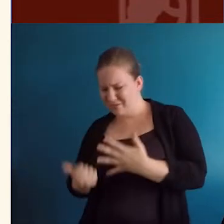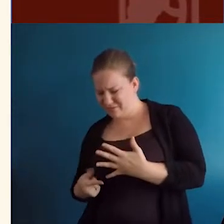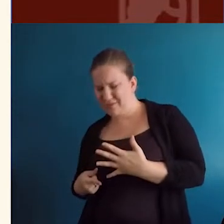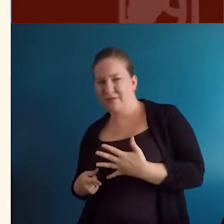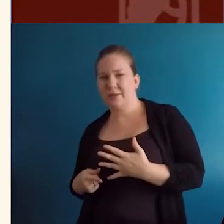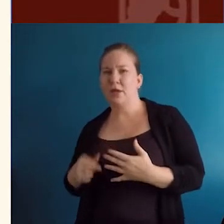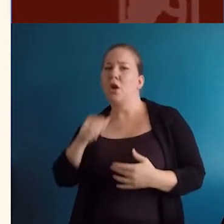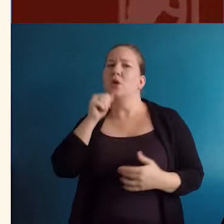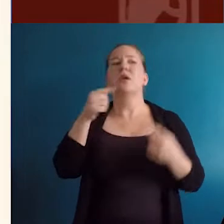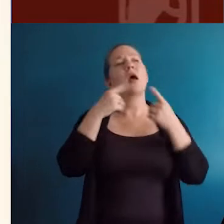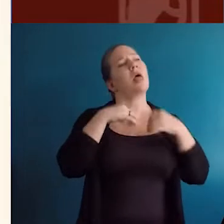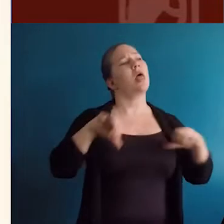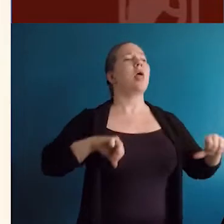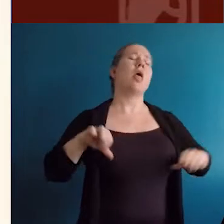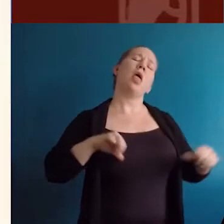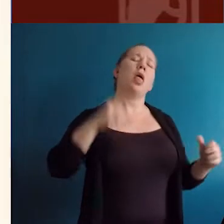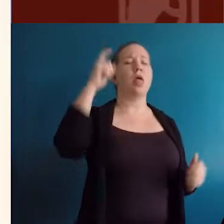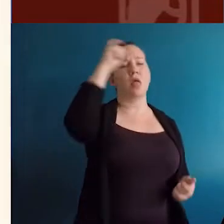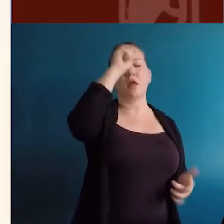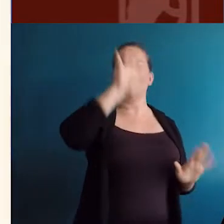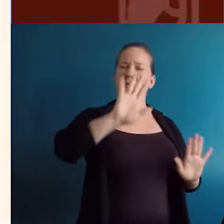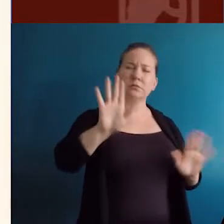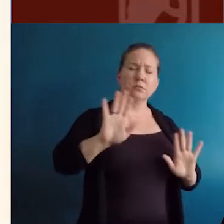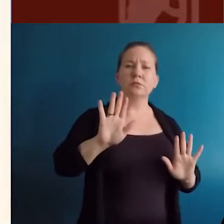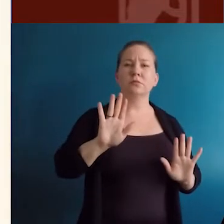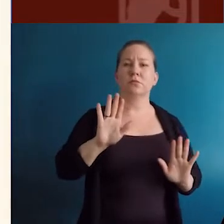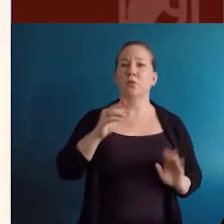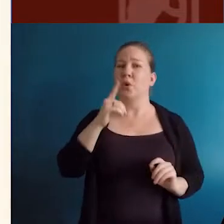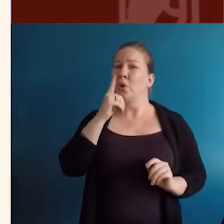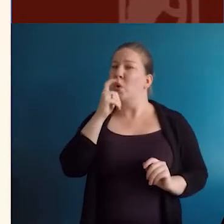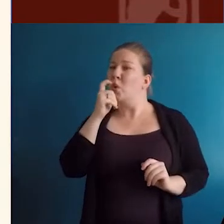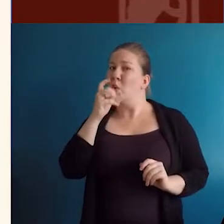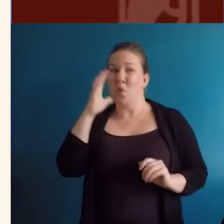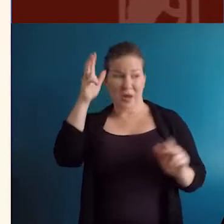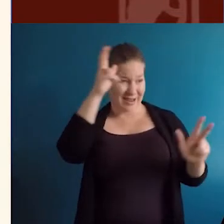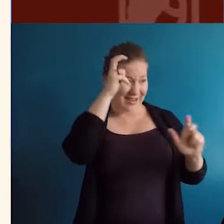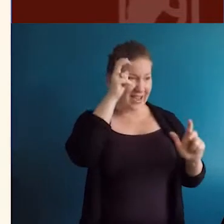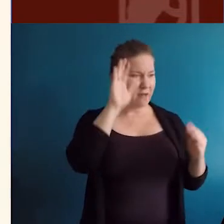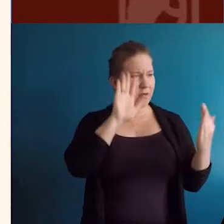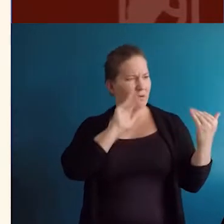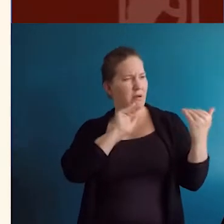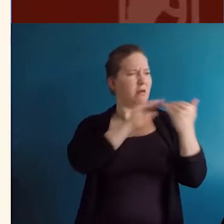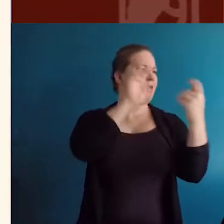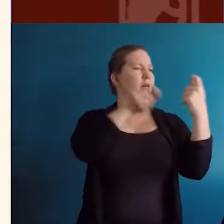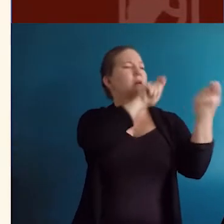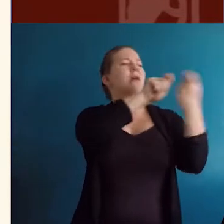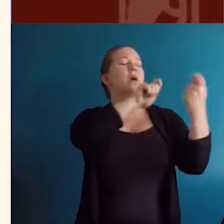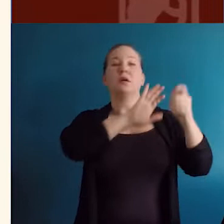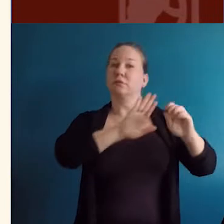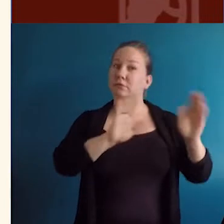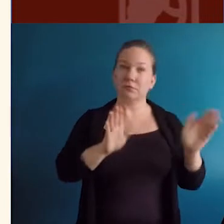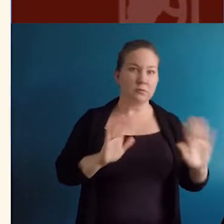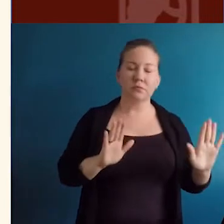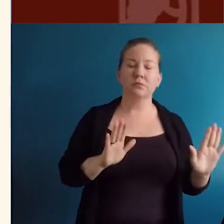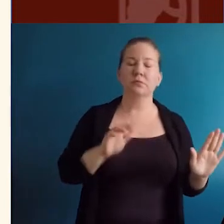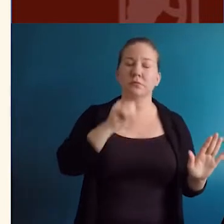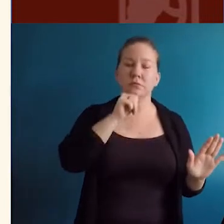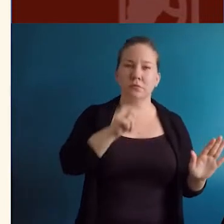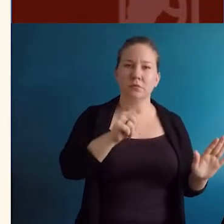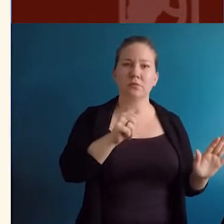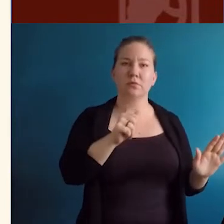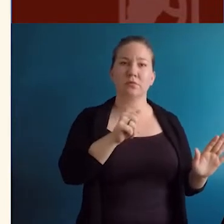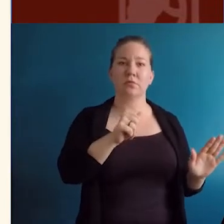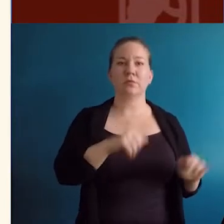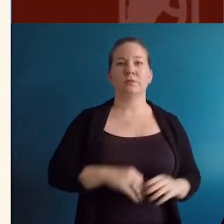are. Do not repay anyone evil for evil, but take thought for what